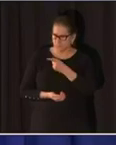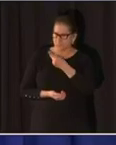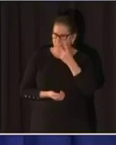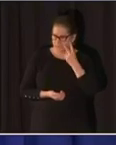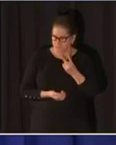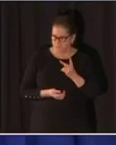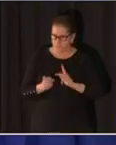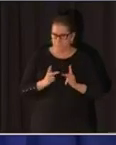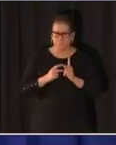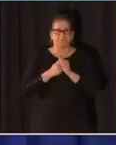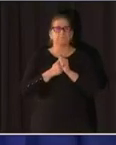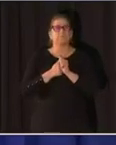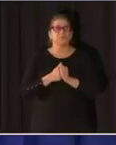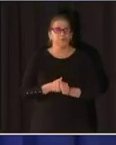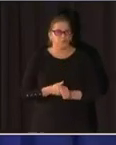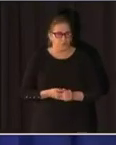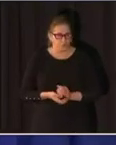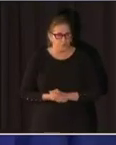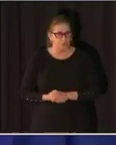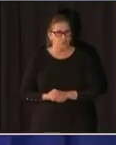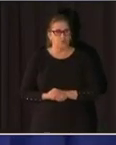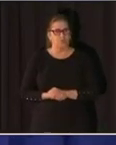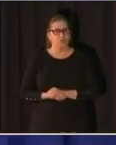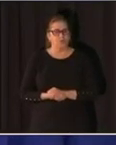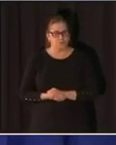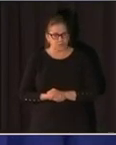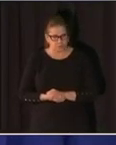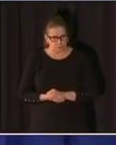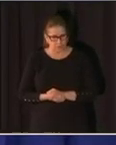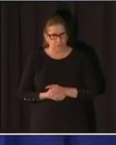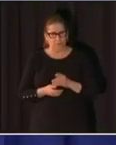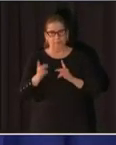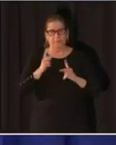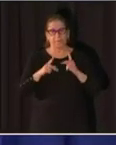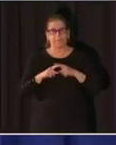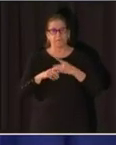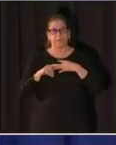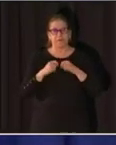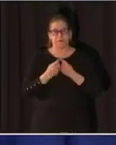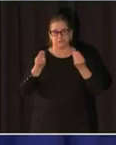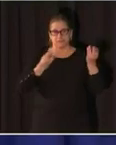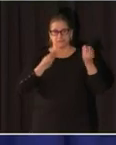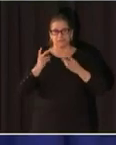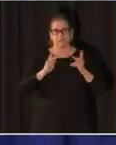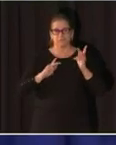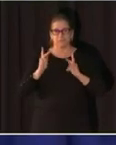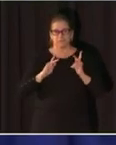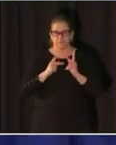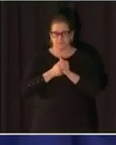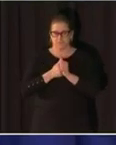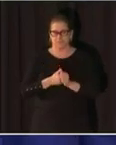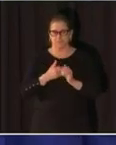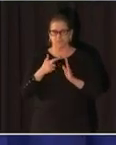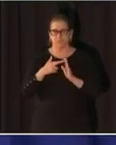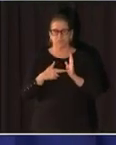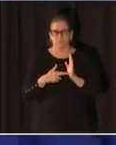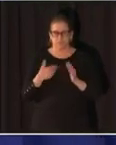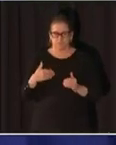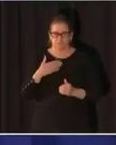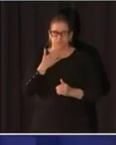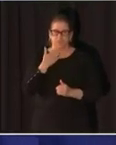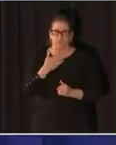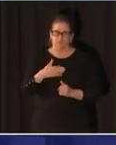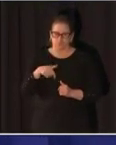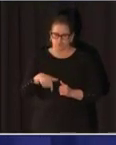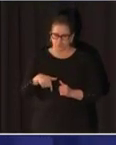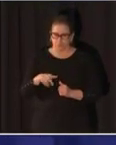observation that we're getting from our teams, that people are complying. Listen, people get what the stakes